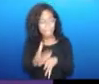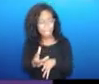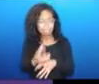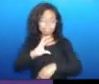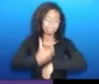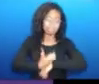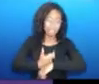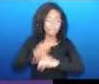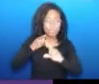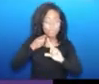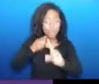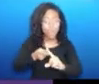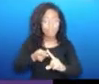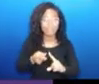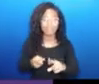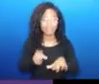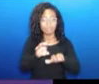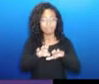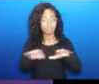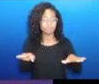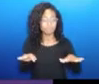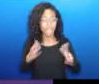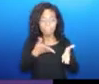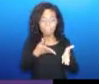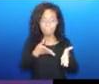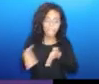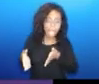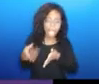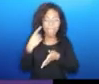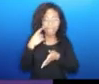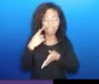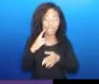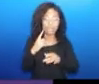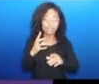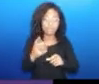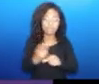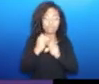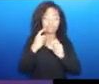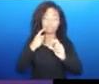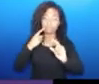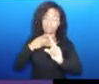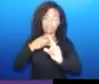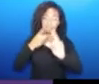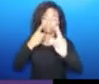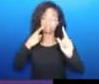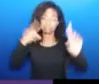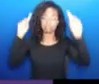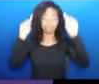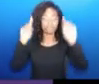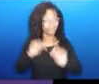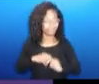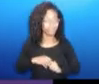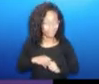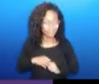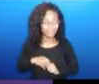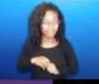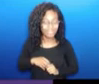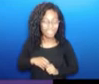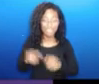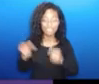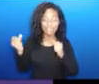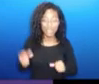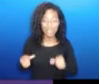and to lay out a work plan to achieve your goals. Access your strengths and